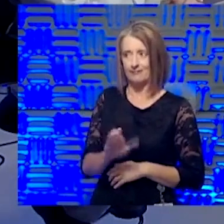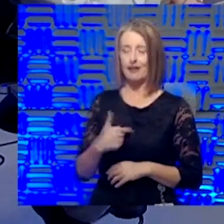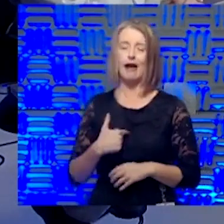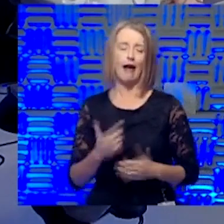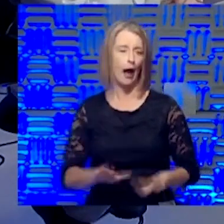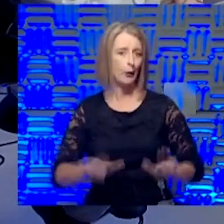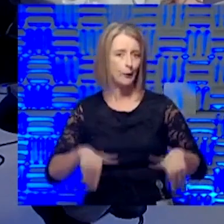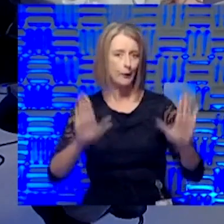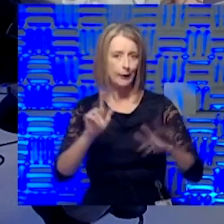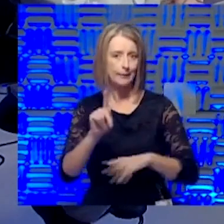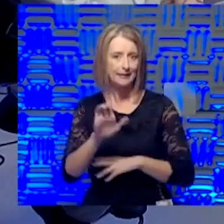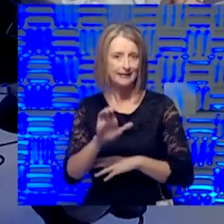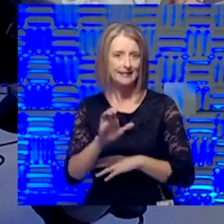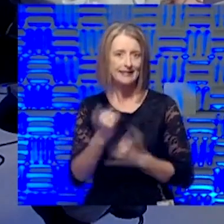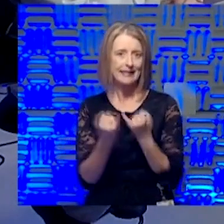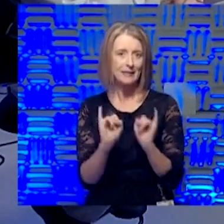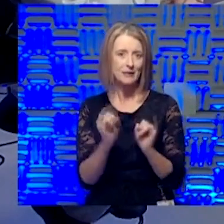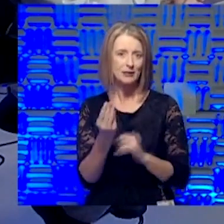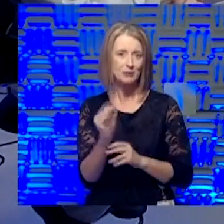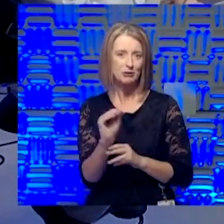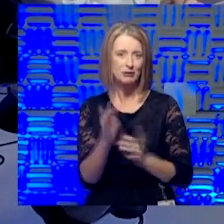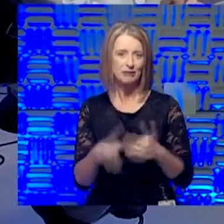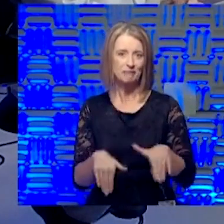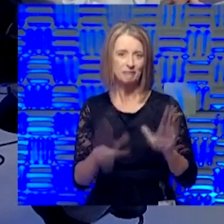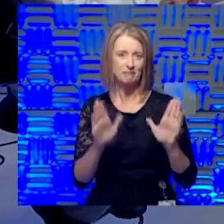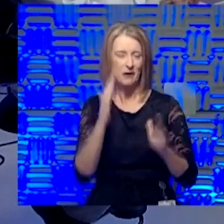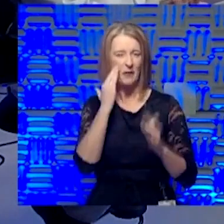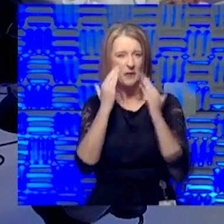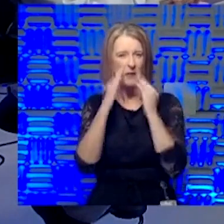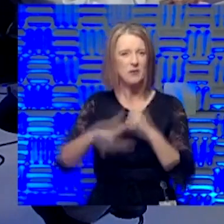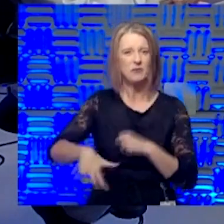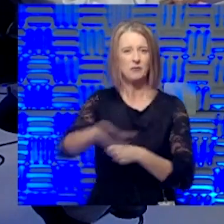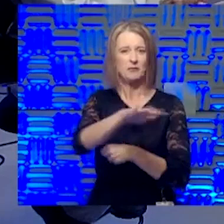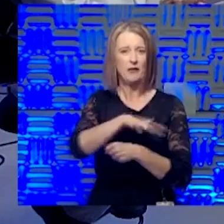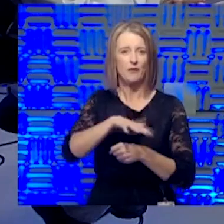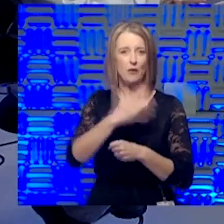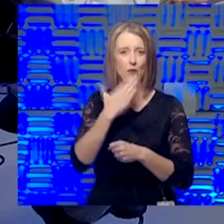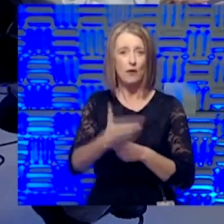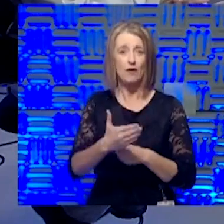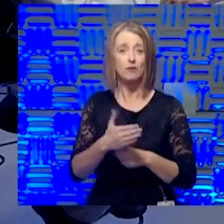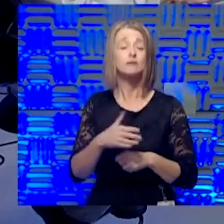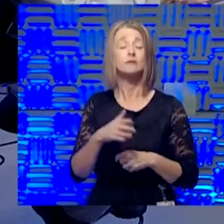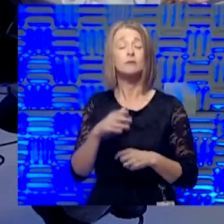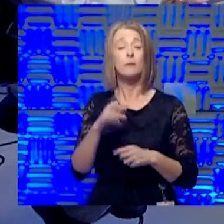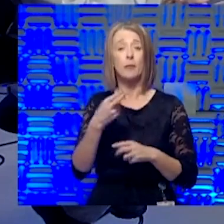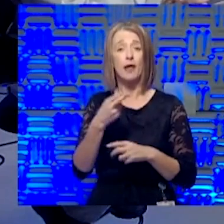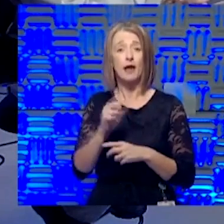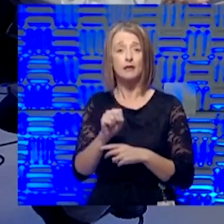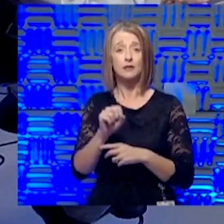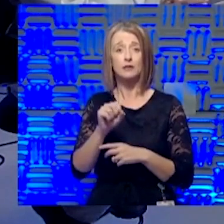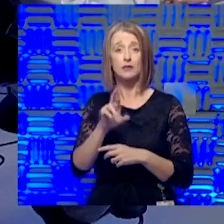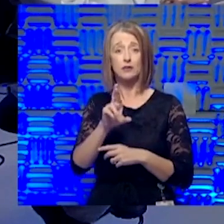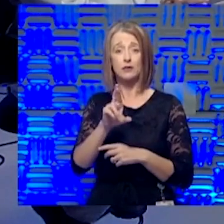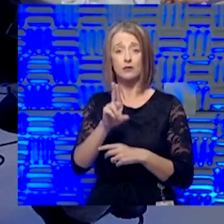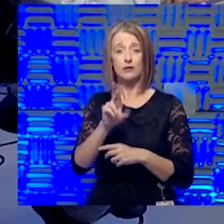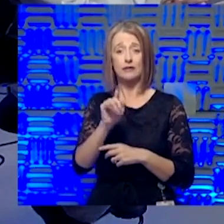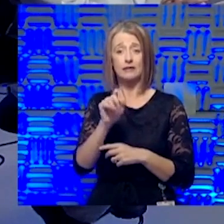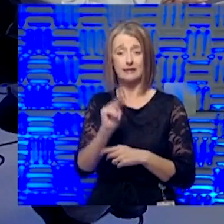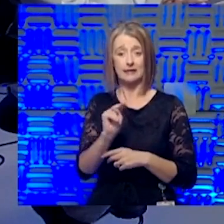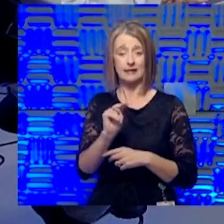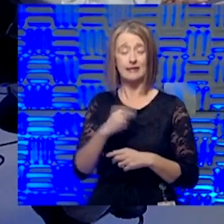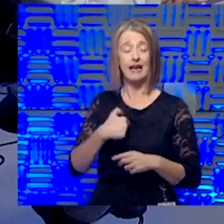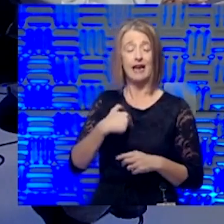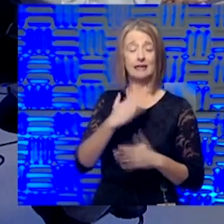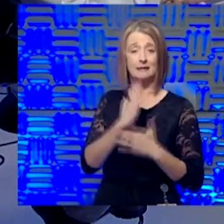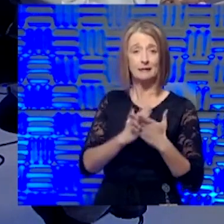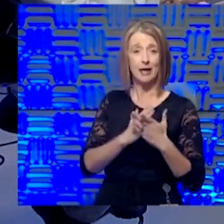City native, or at least Independence, Missouri native, so know it pretty well. And we were just talking. You went to Ruskin High School, Yep. and I went to Ruskin to go do the speech and debate